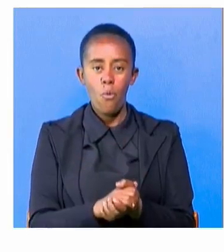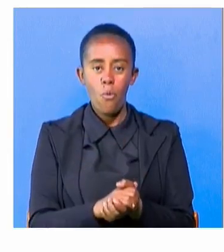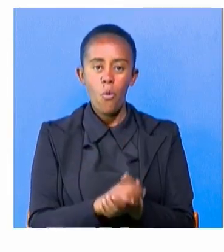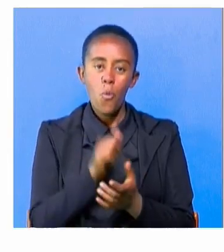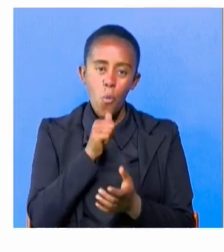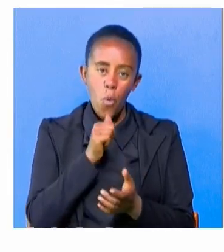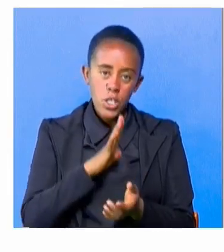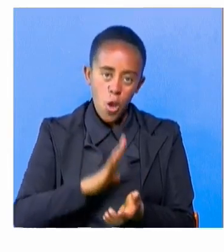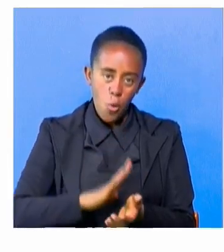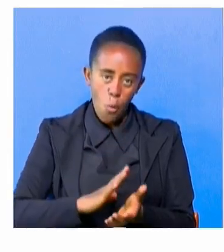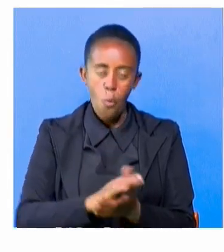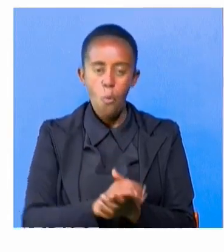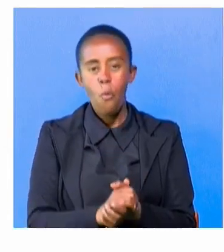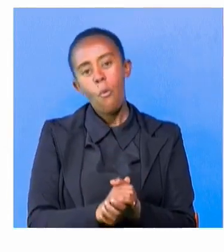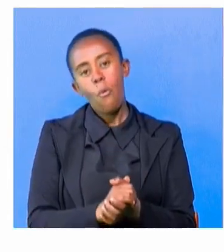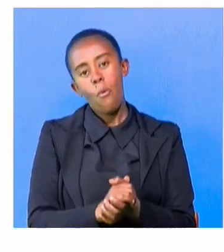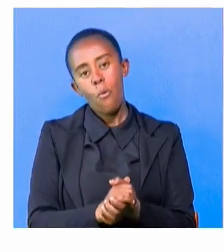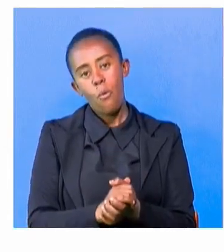Wezero,